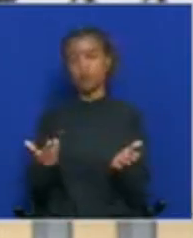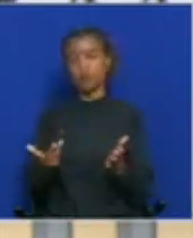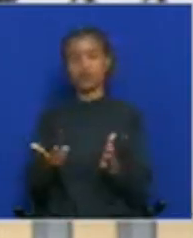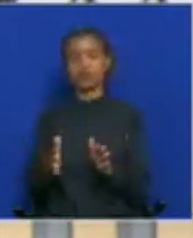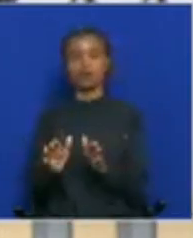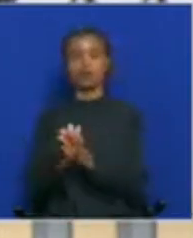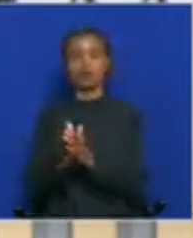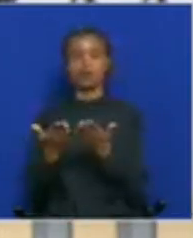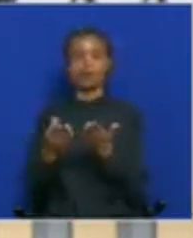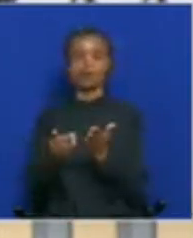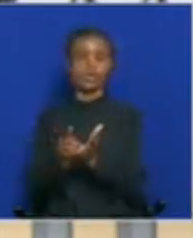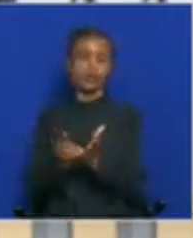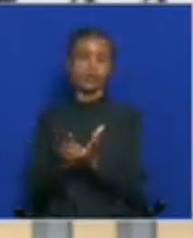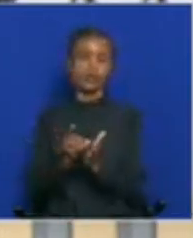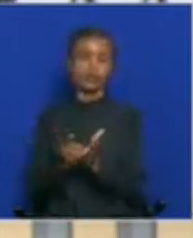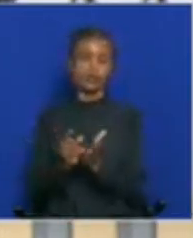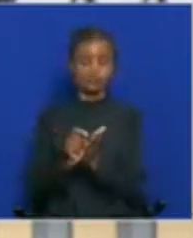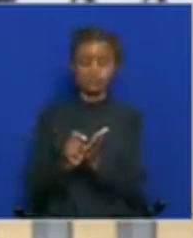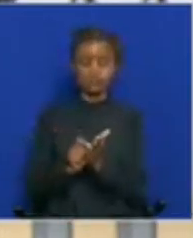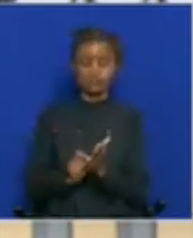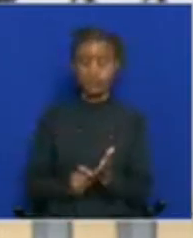but it was not